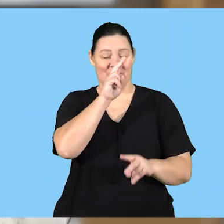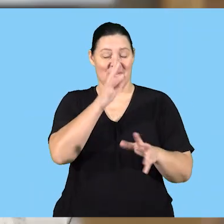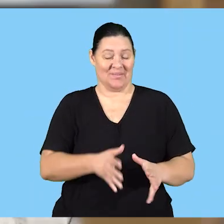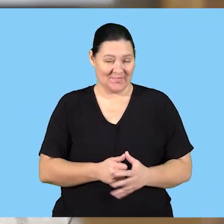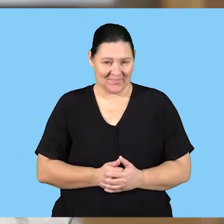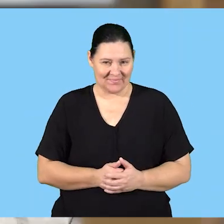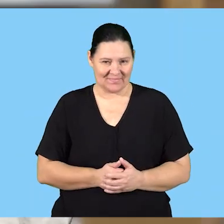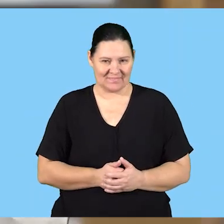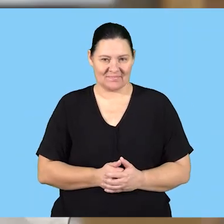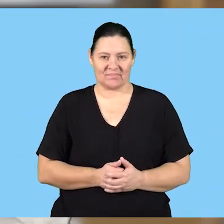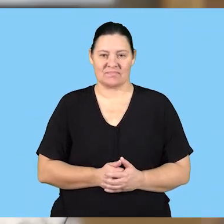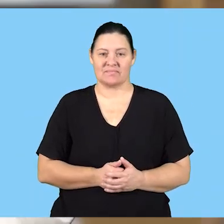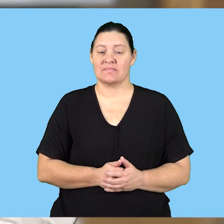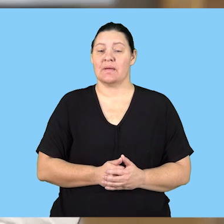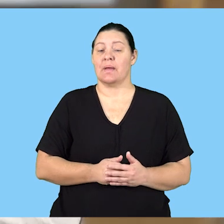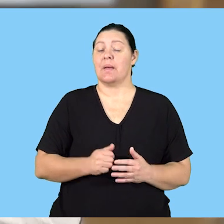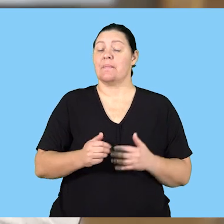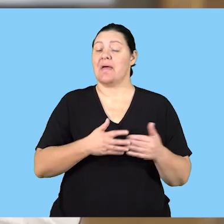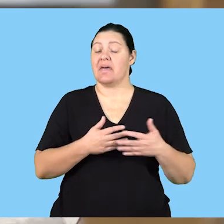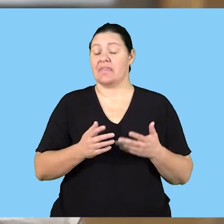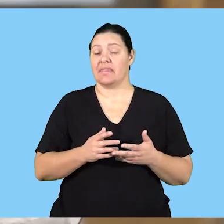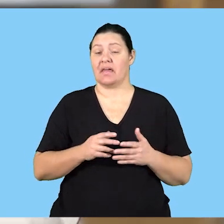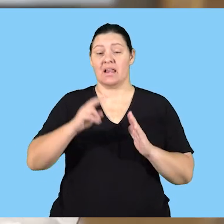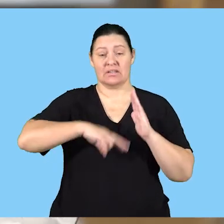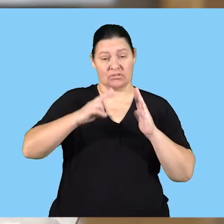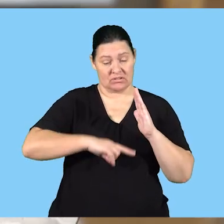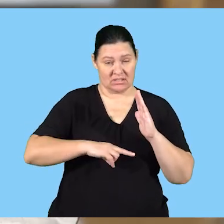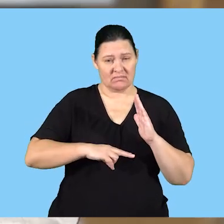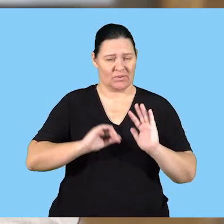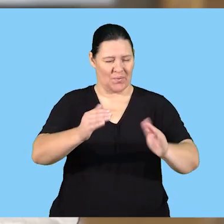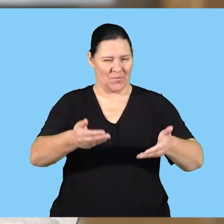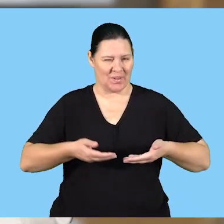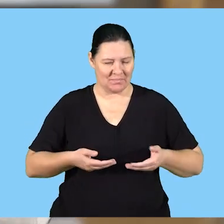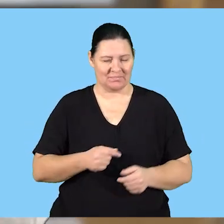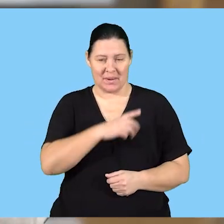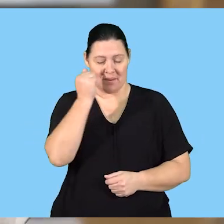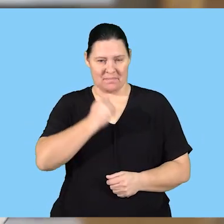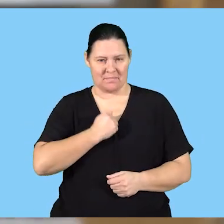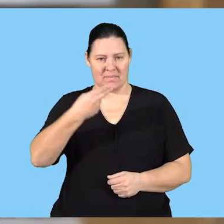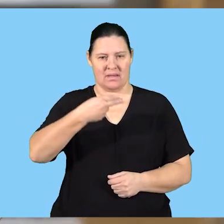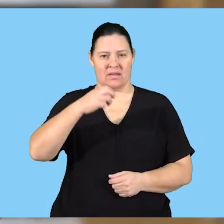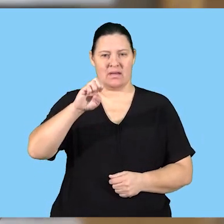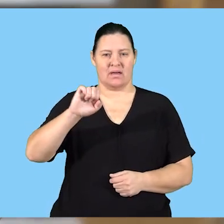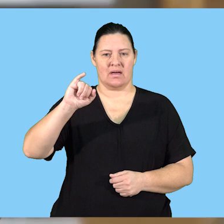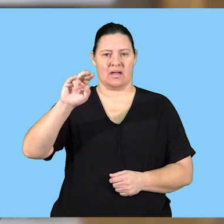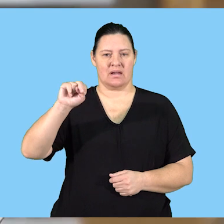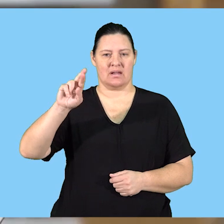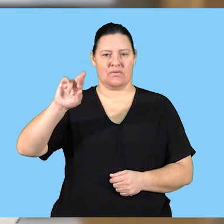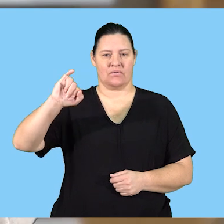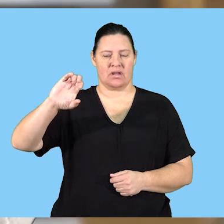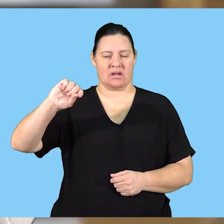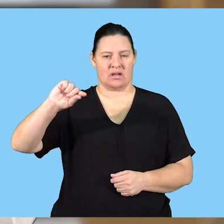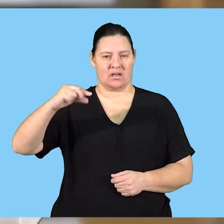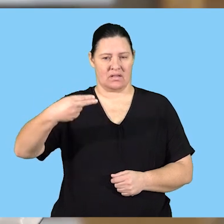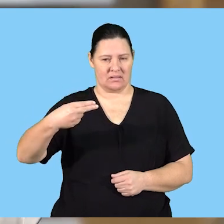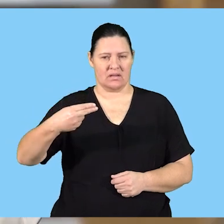viewers out there. Welcome to Mathematical Literacy. I'm Heinrich Neetling, and today I will be presenting a lesson to you on